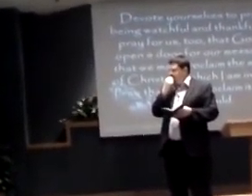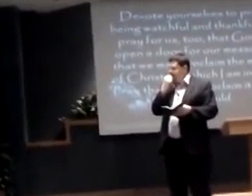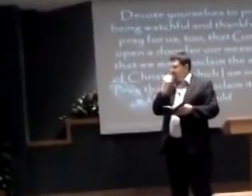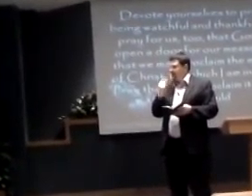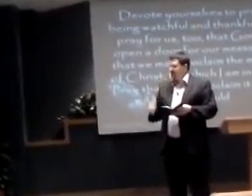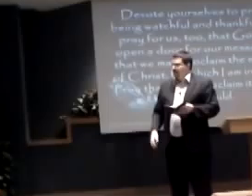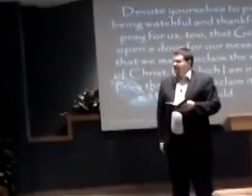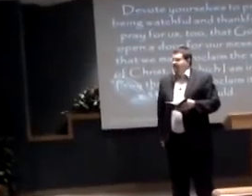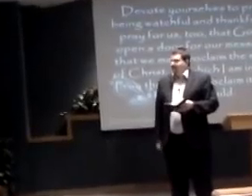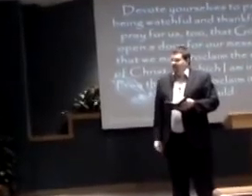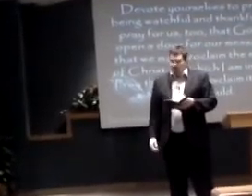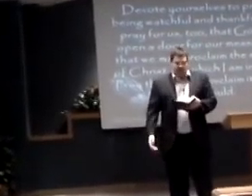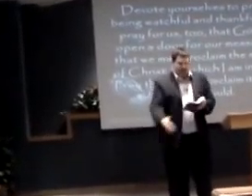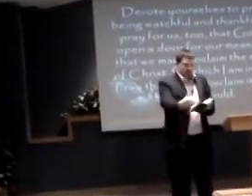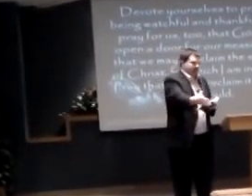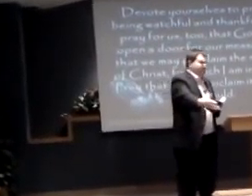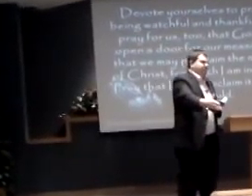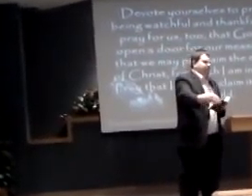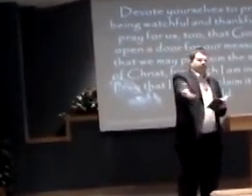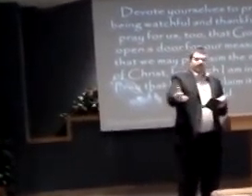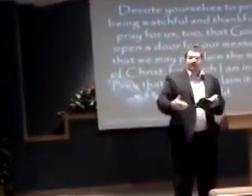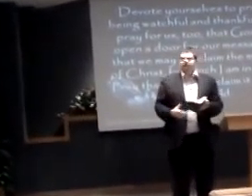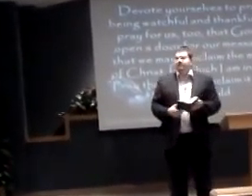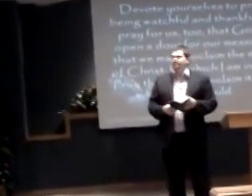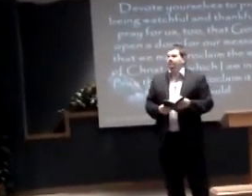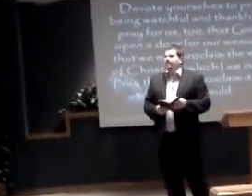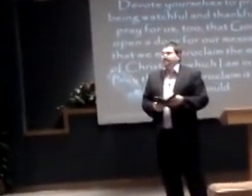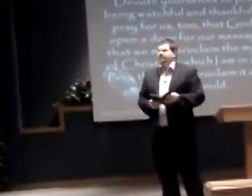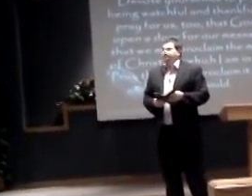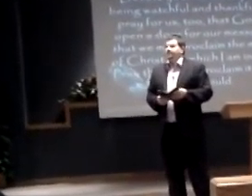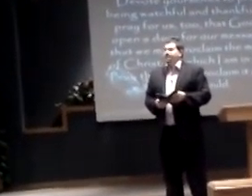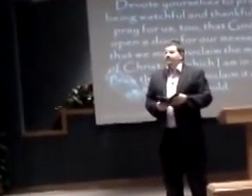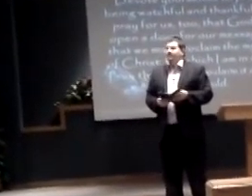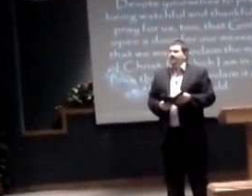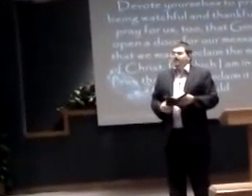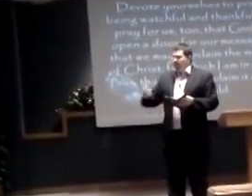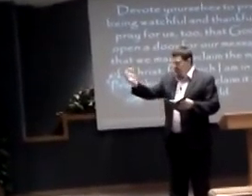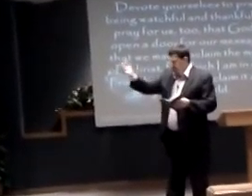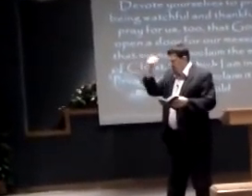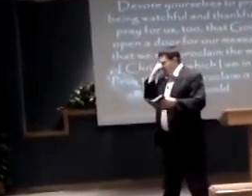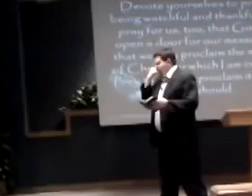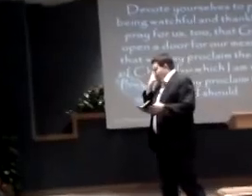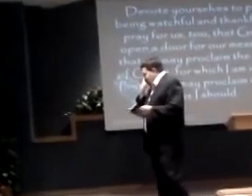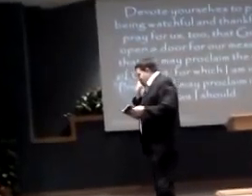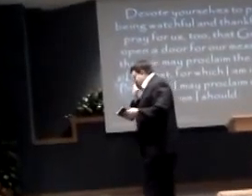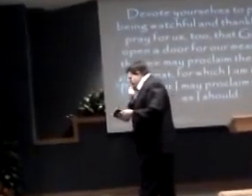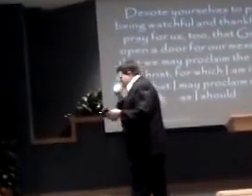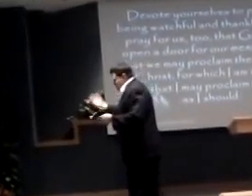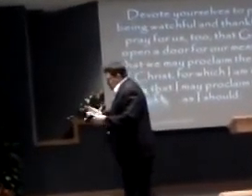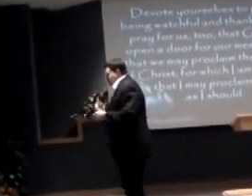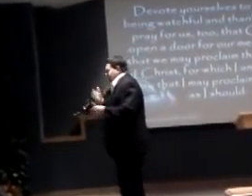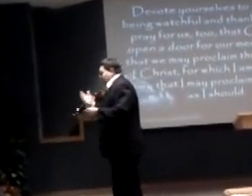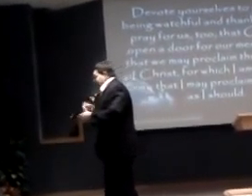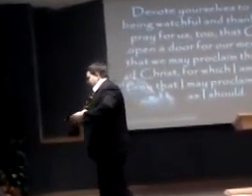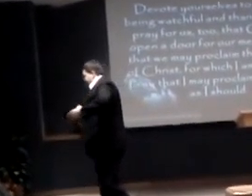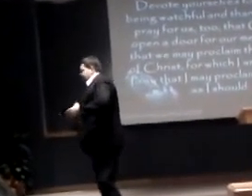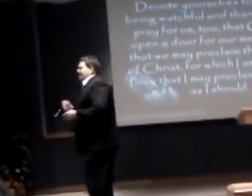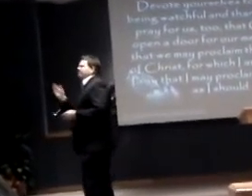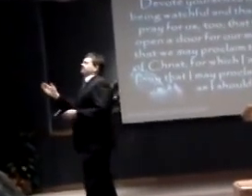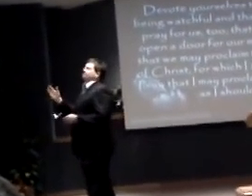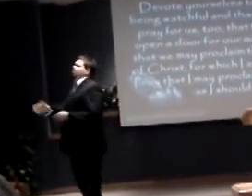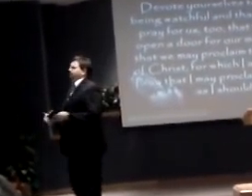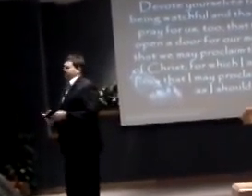not so? We have our list that we put out every single week. If we have this issue or